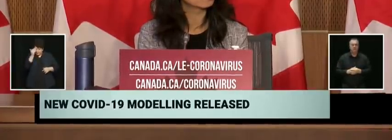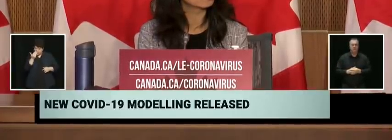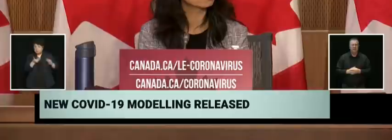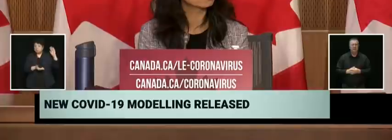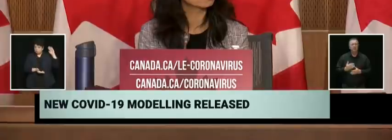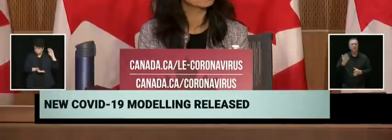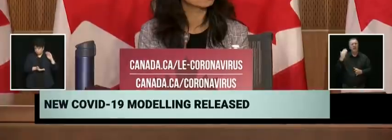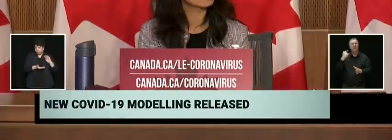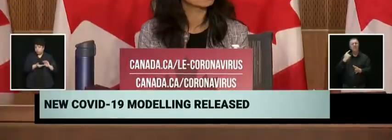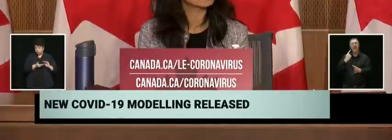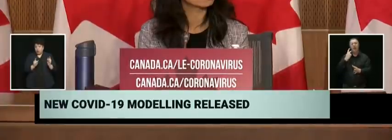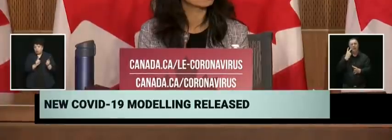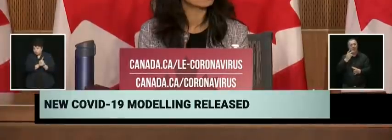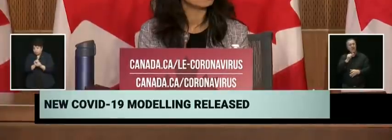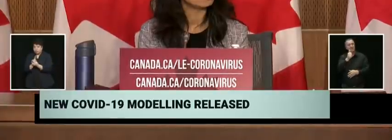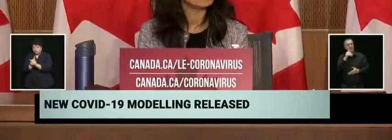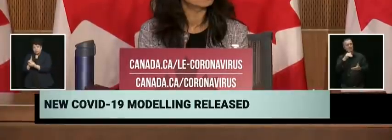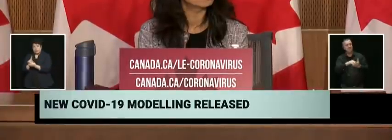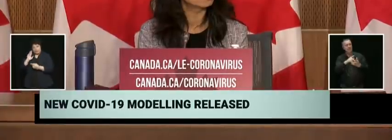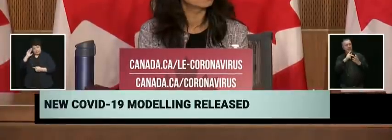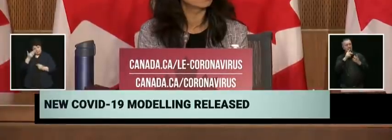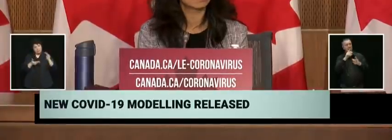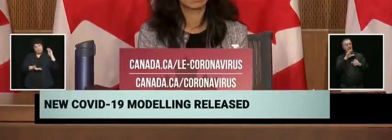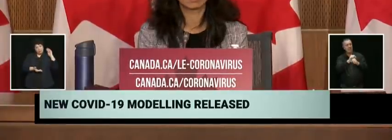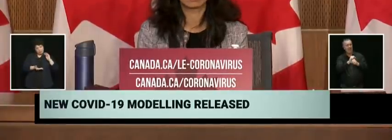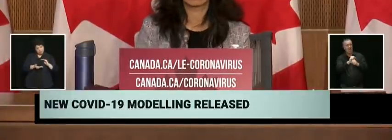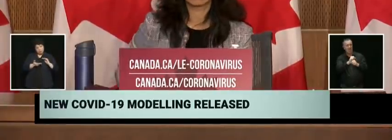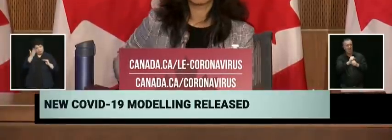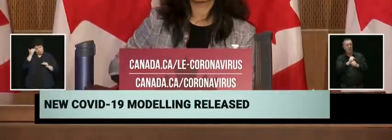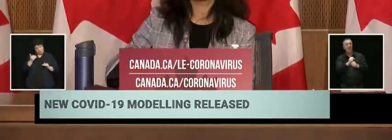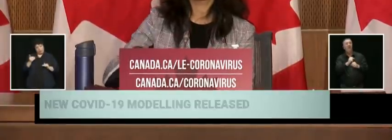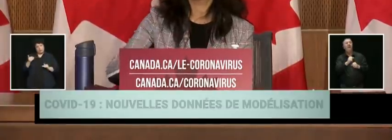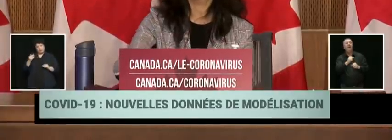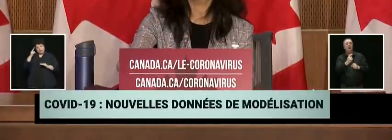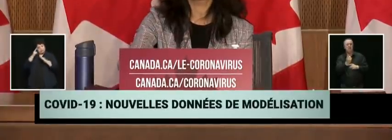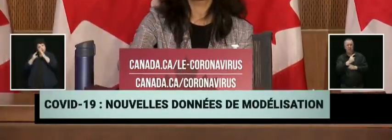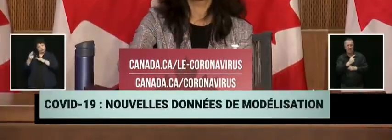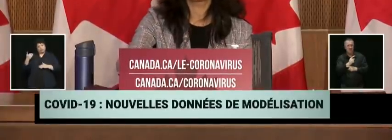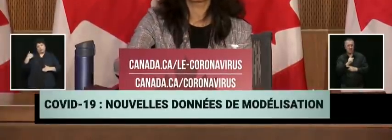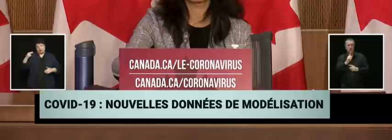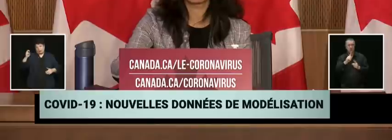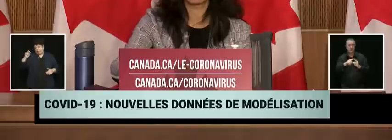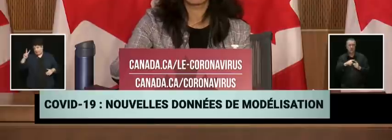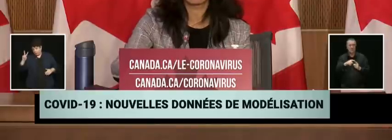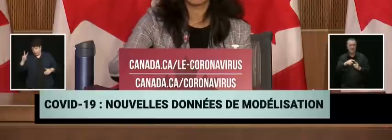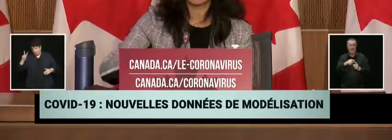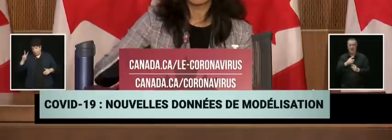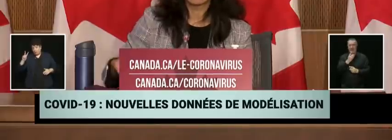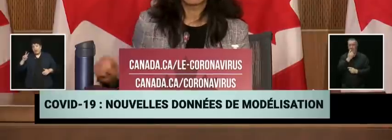has slowed since the projections from November, or is that not the right interpretation?